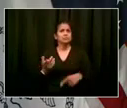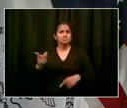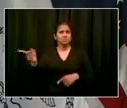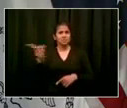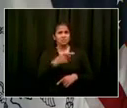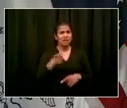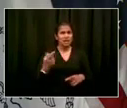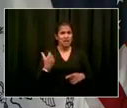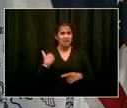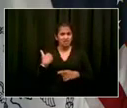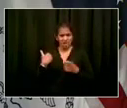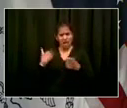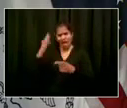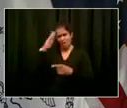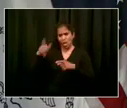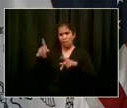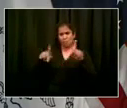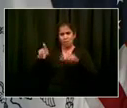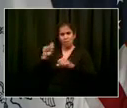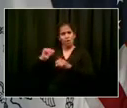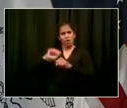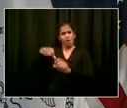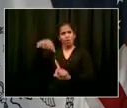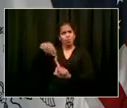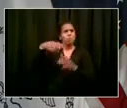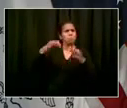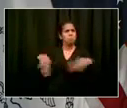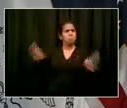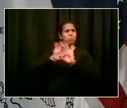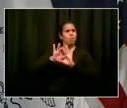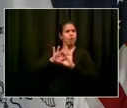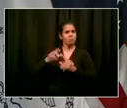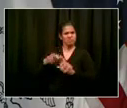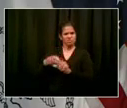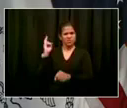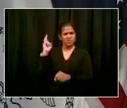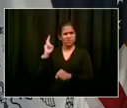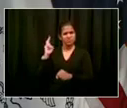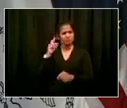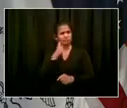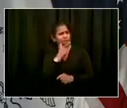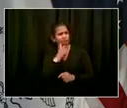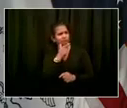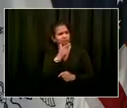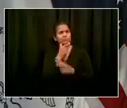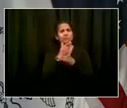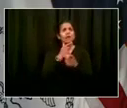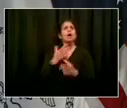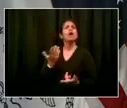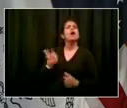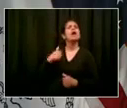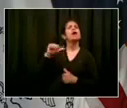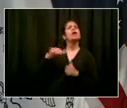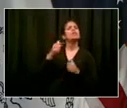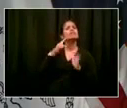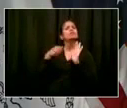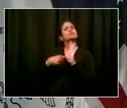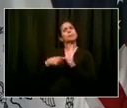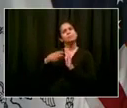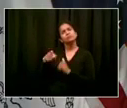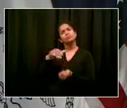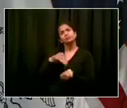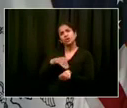Dr. Perea Henze for his position. So if you just want to speak, is it is it a crisis of leadership of people just sort